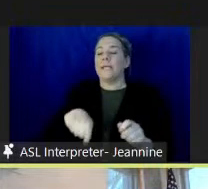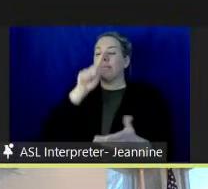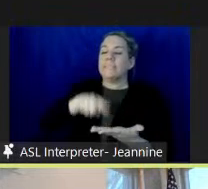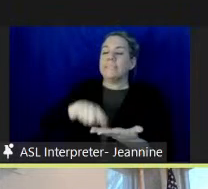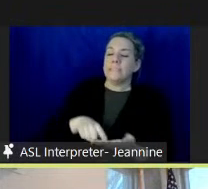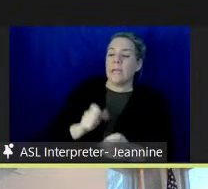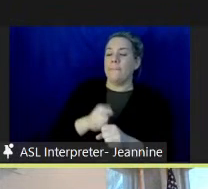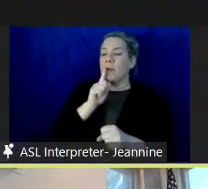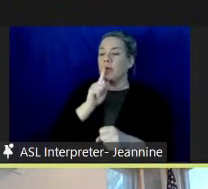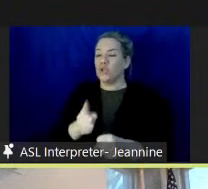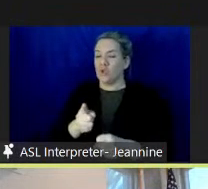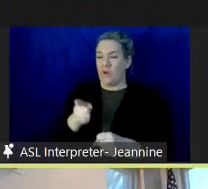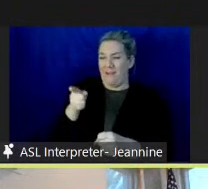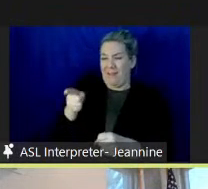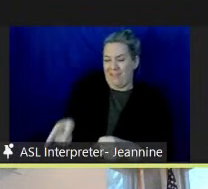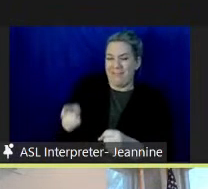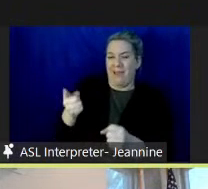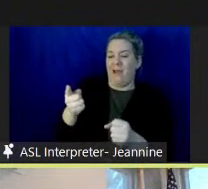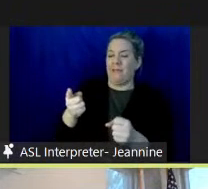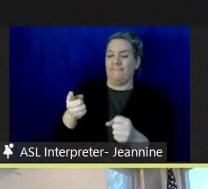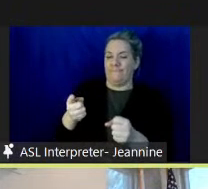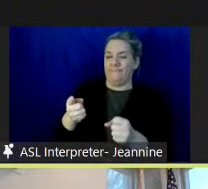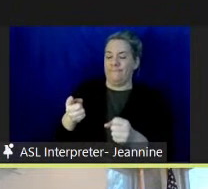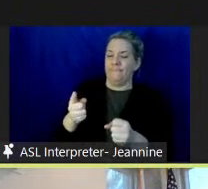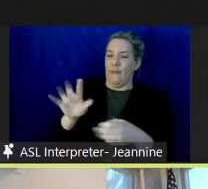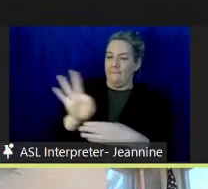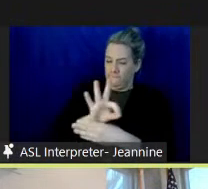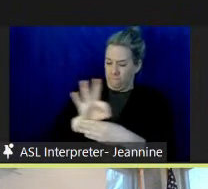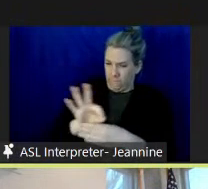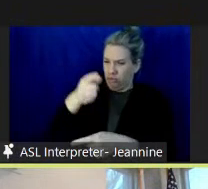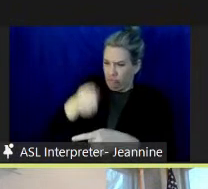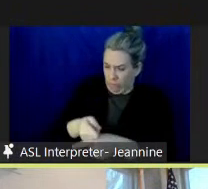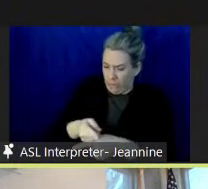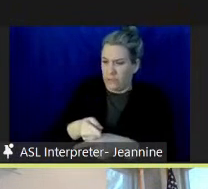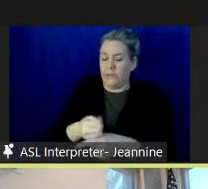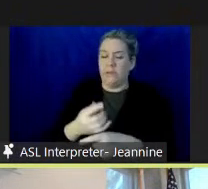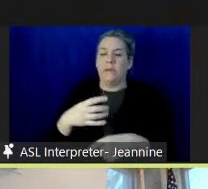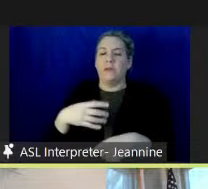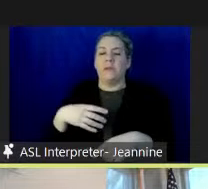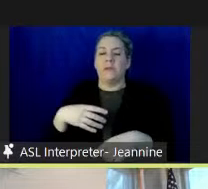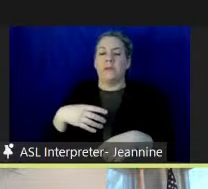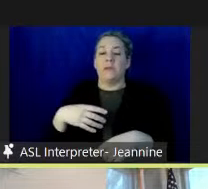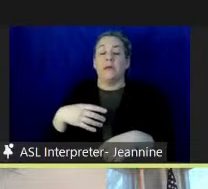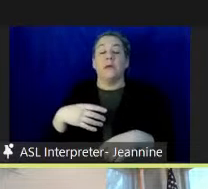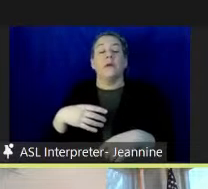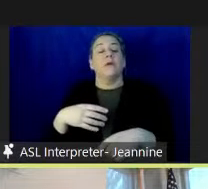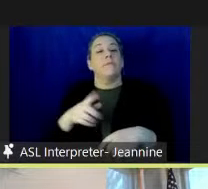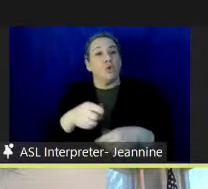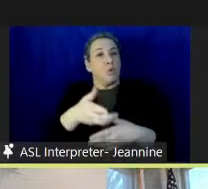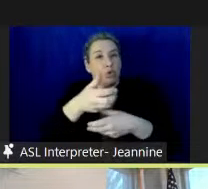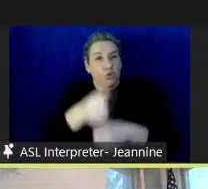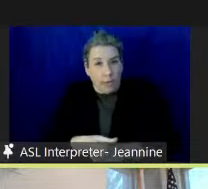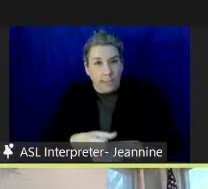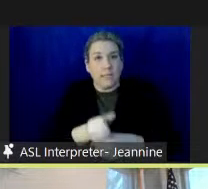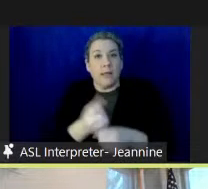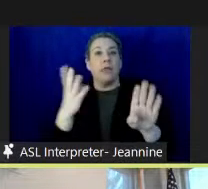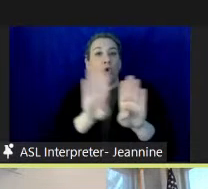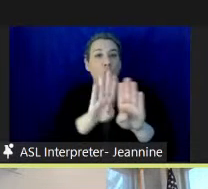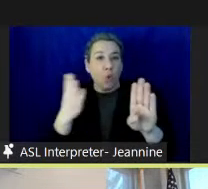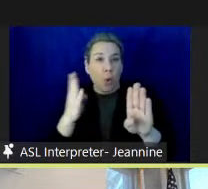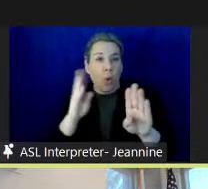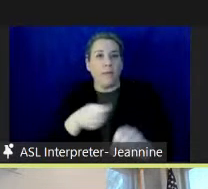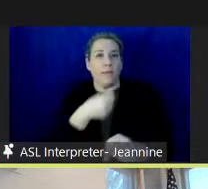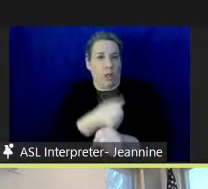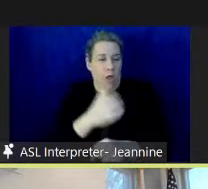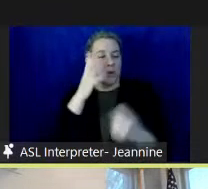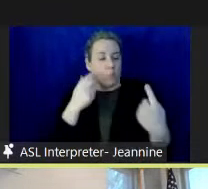how we can function with it, how it operates. Absent that, let's trust that our doors and our door locking mechanisms are going to work. We